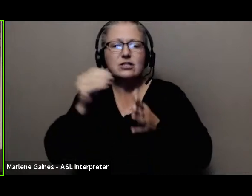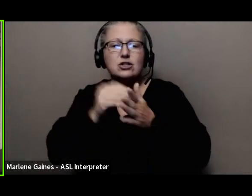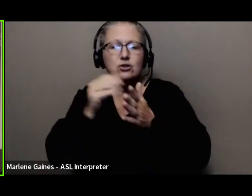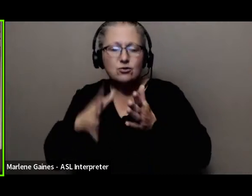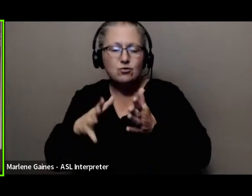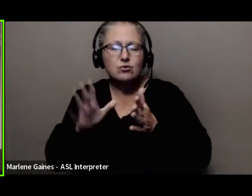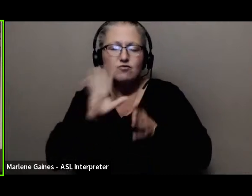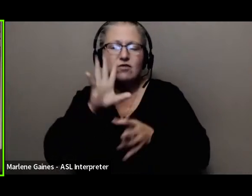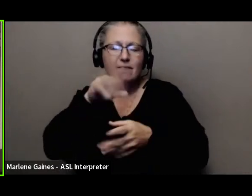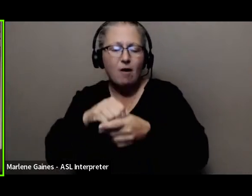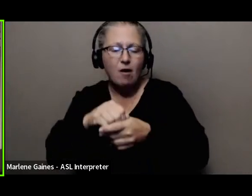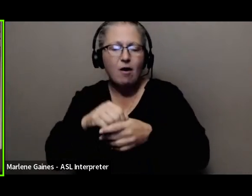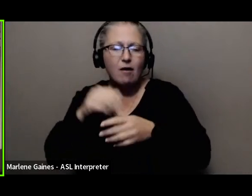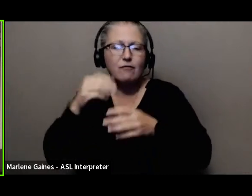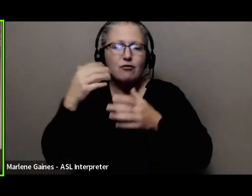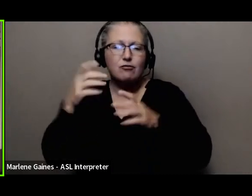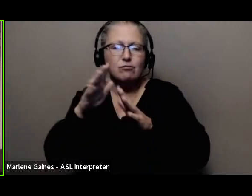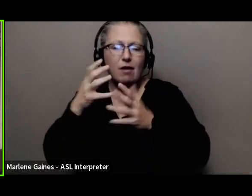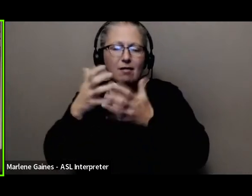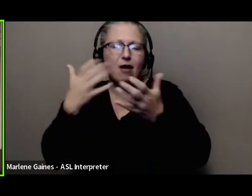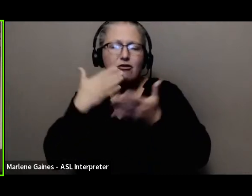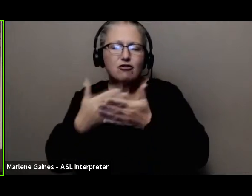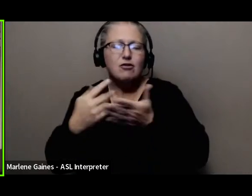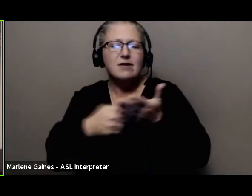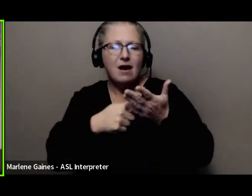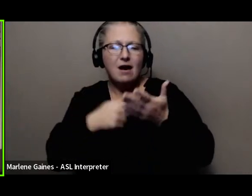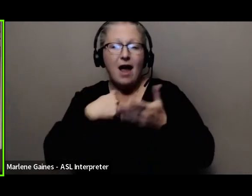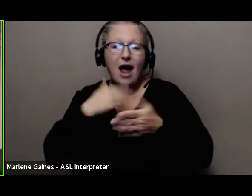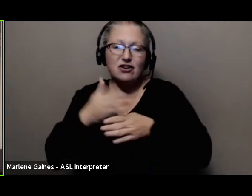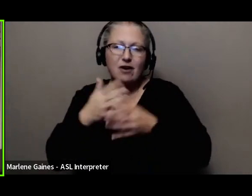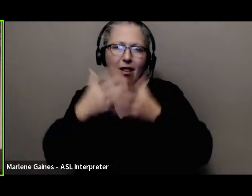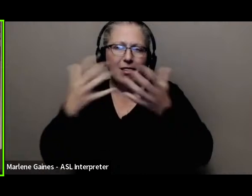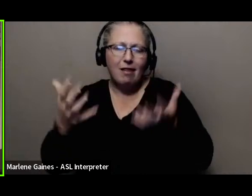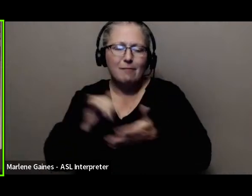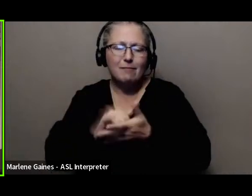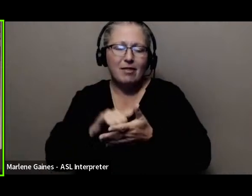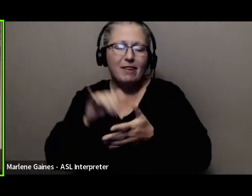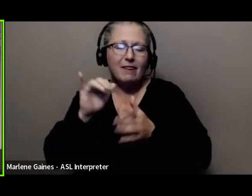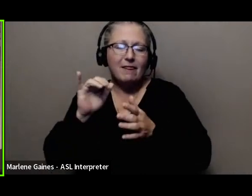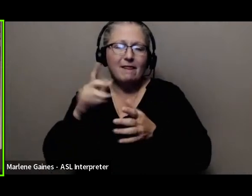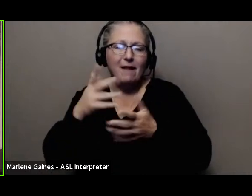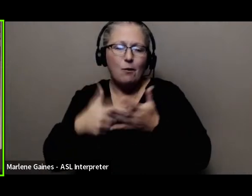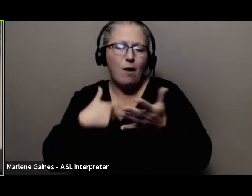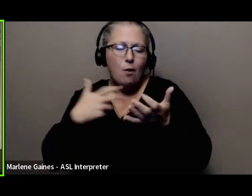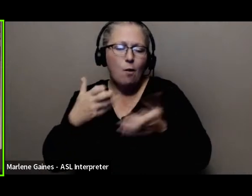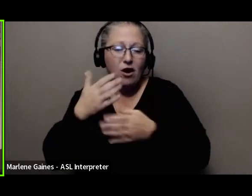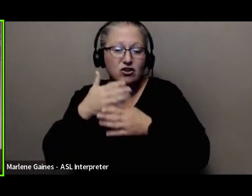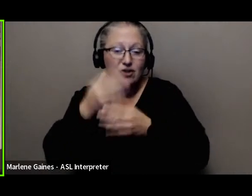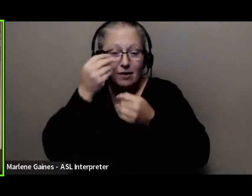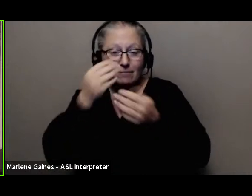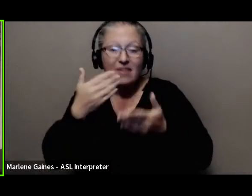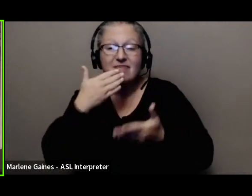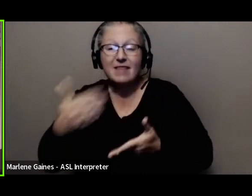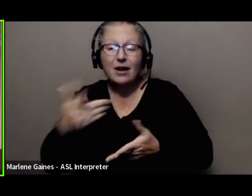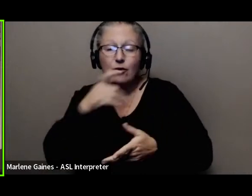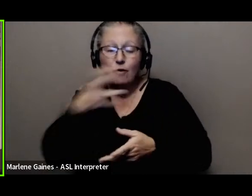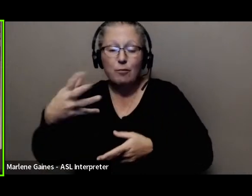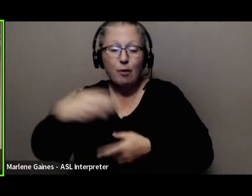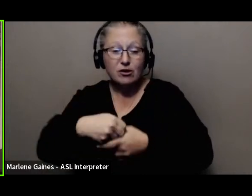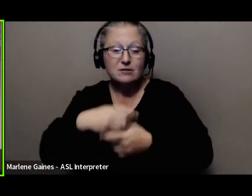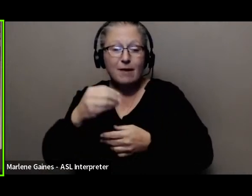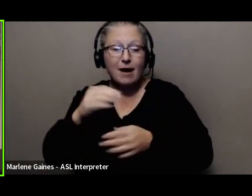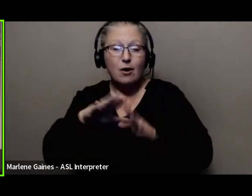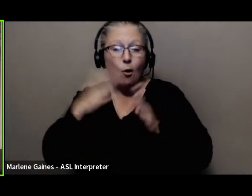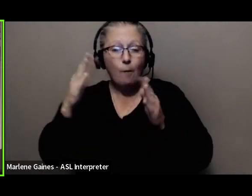engaged in great dialogues. And so I know I shared a lot, but that's what I wanted to share out. So thank you for everybody participating in all the